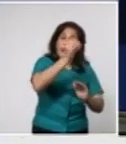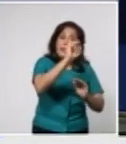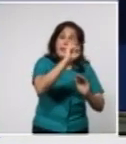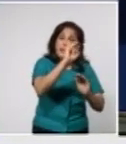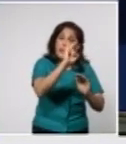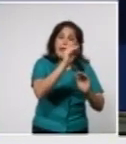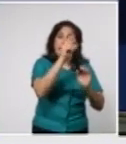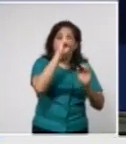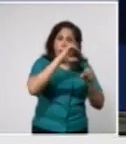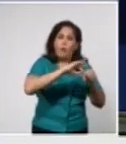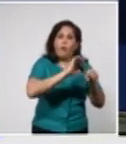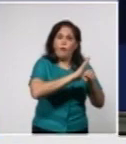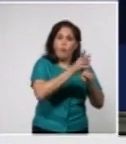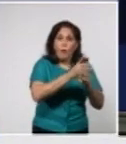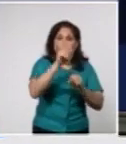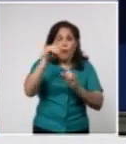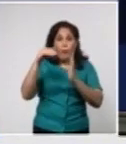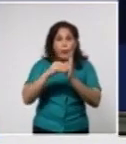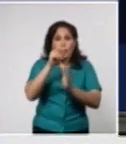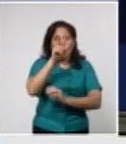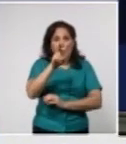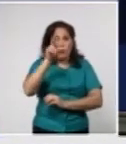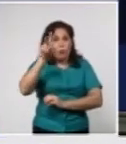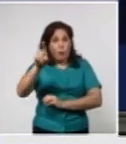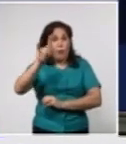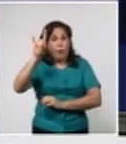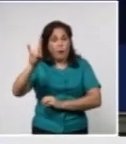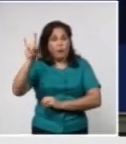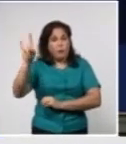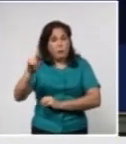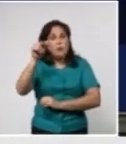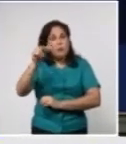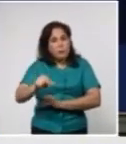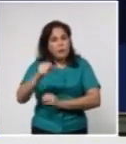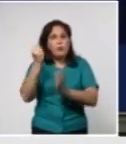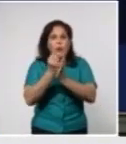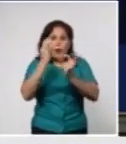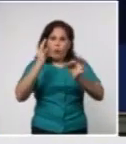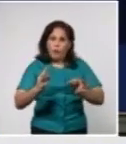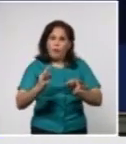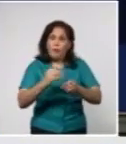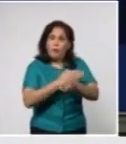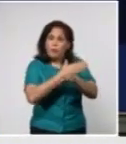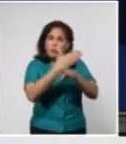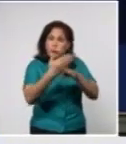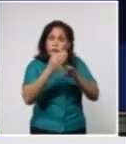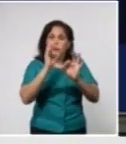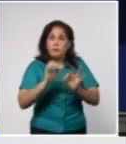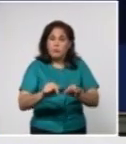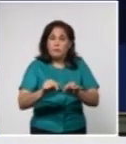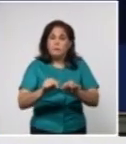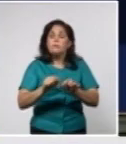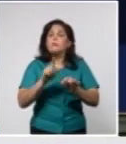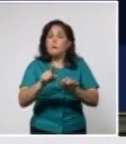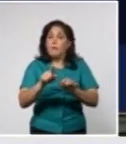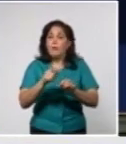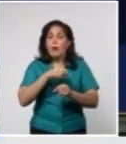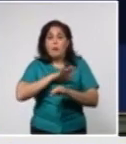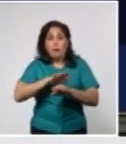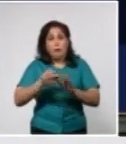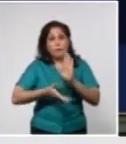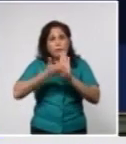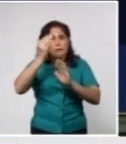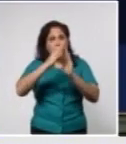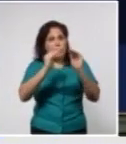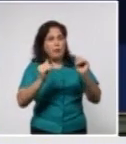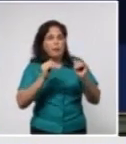be unfavorable: 7 positive cases versus 5 discharges. In Cuba, 1,999 people have